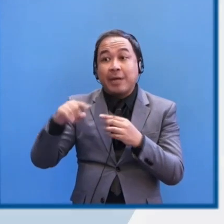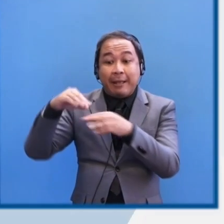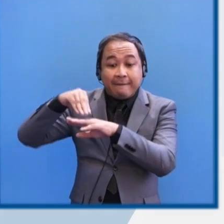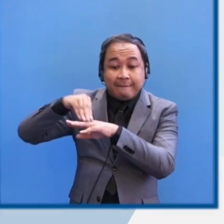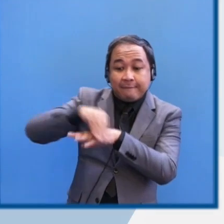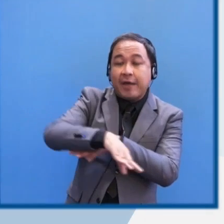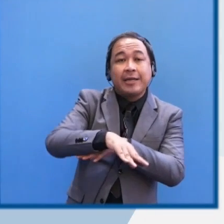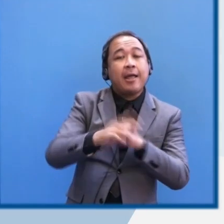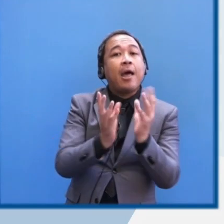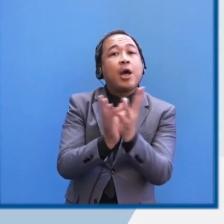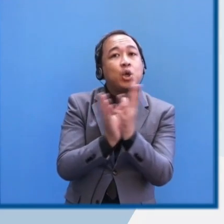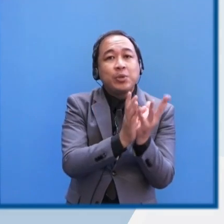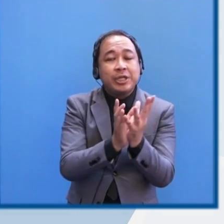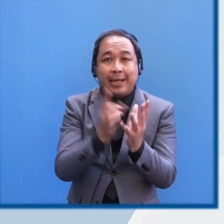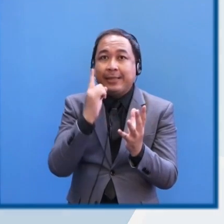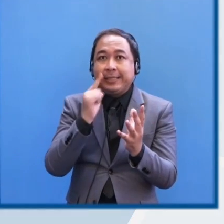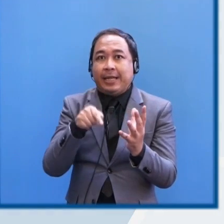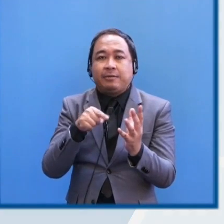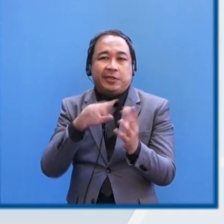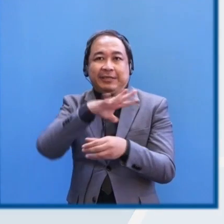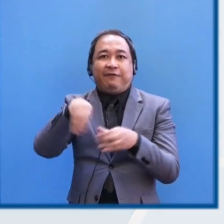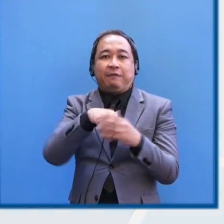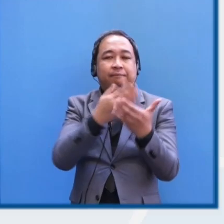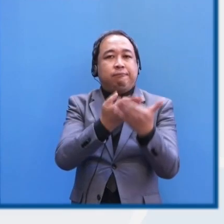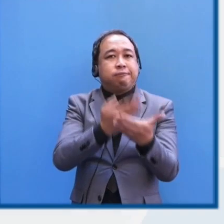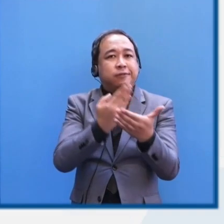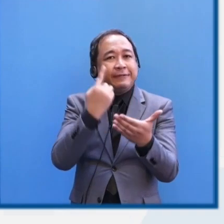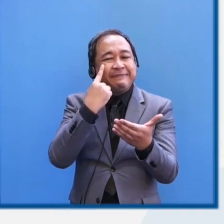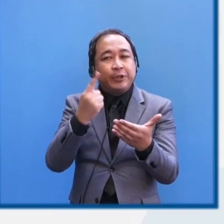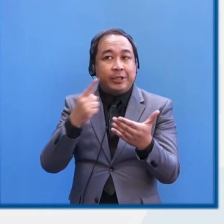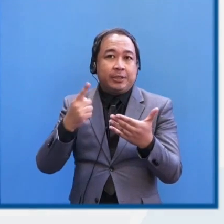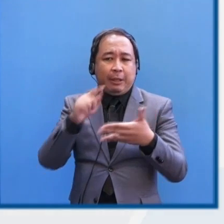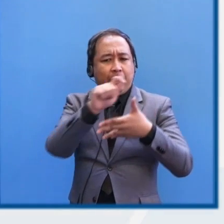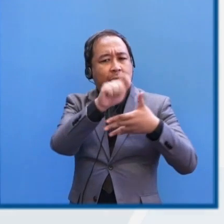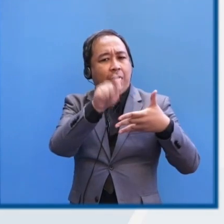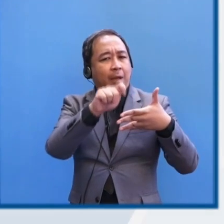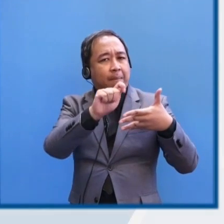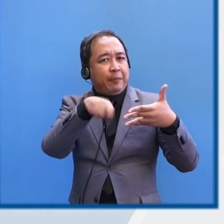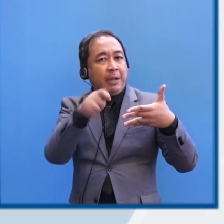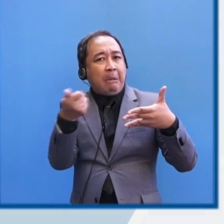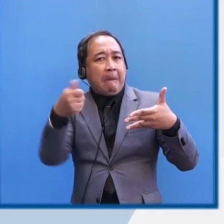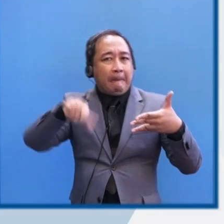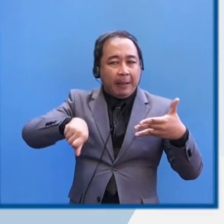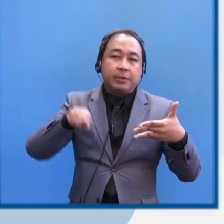the performance indicators or the key performance indicators of all those people who are accountable for that.